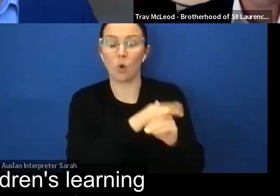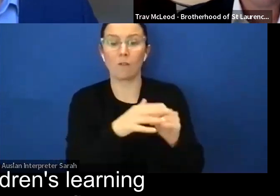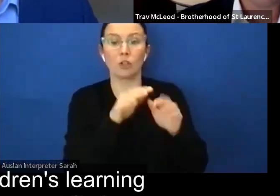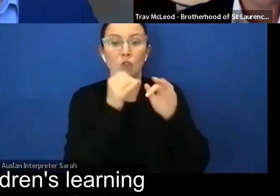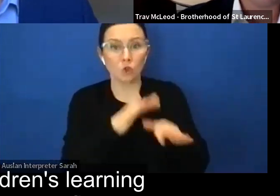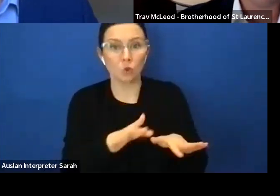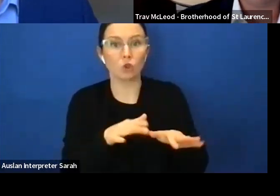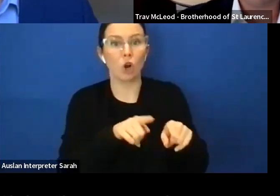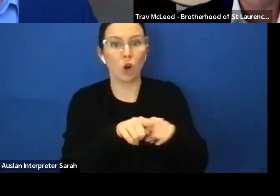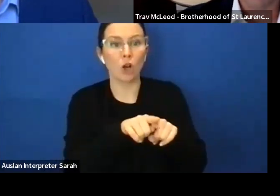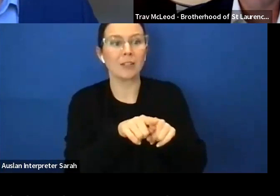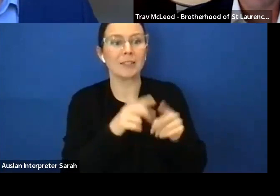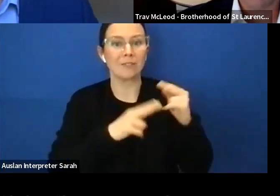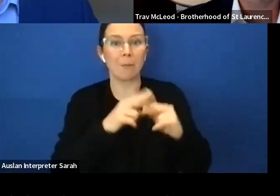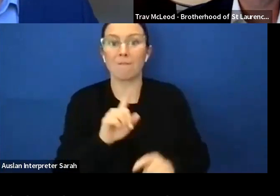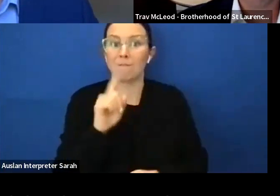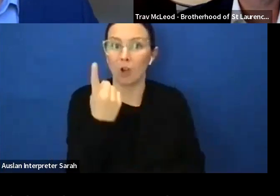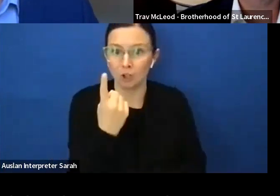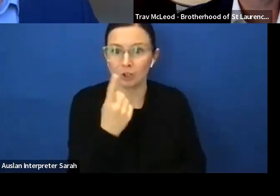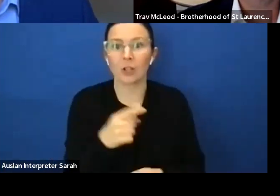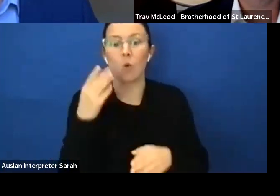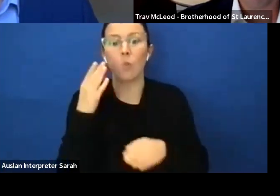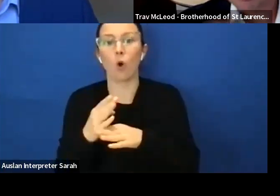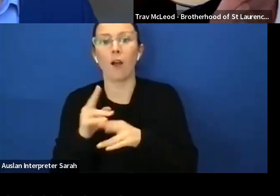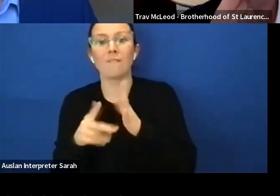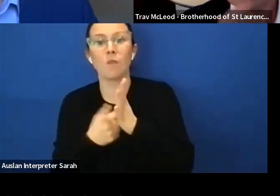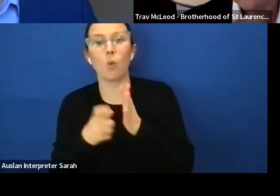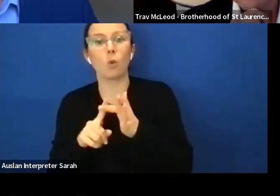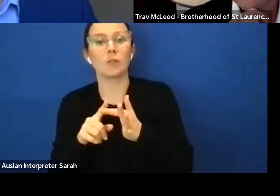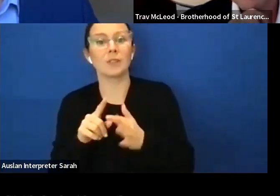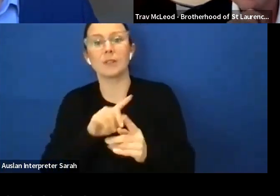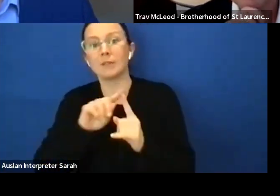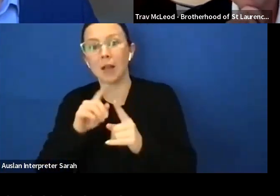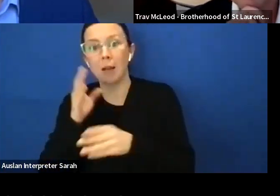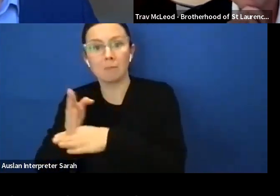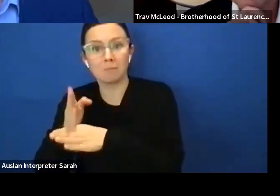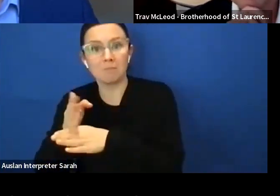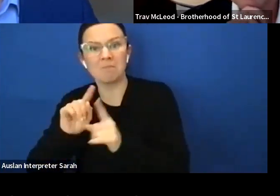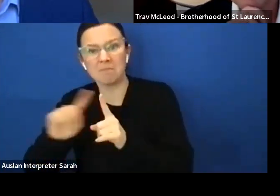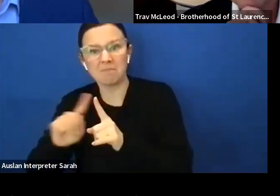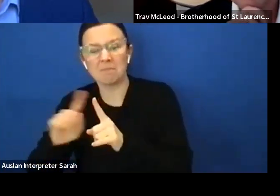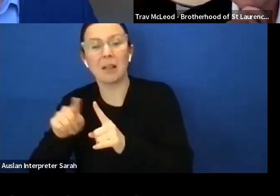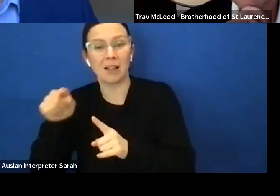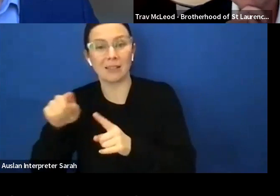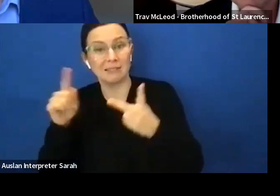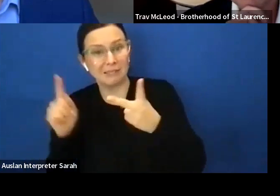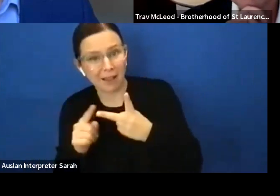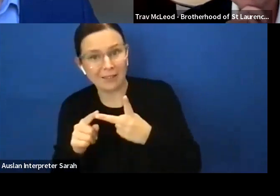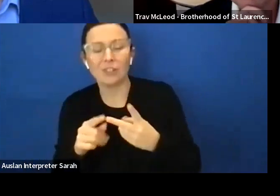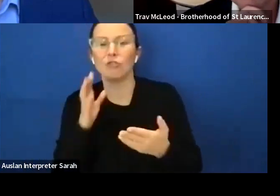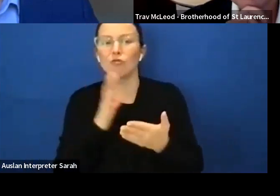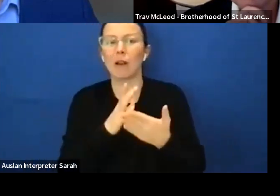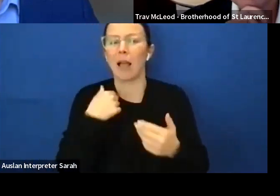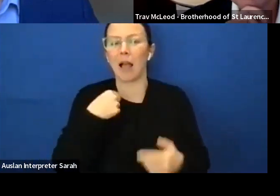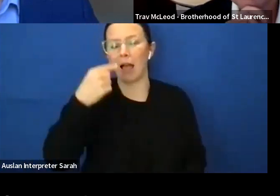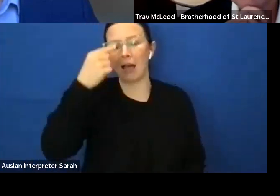development first and workforce participation second. But really, I don't think I think what they're trying to do